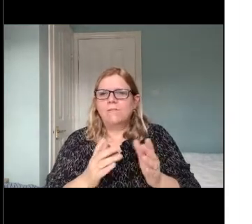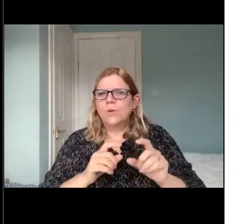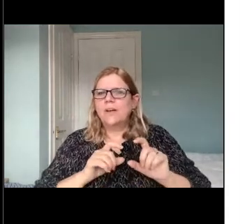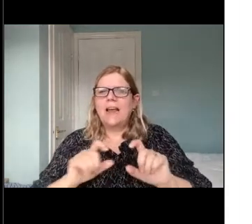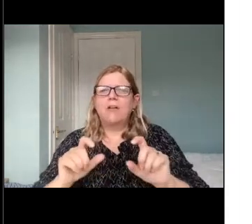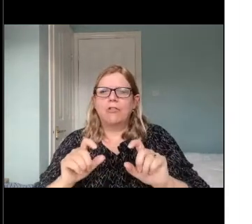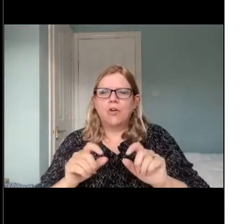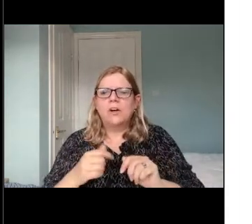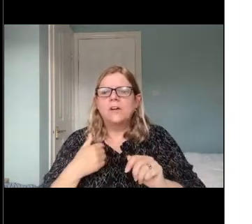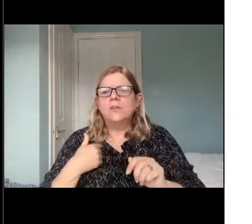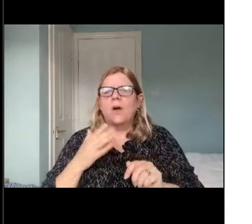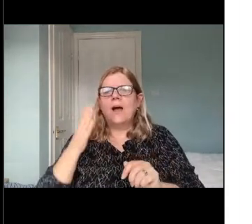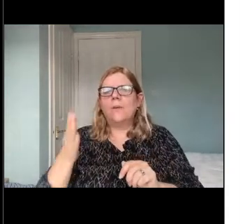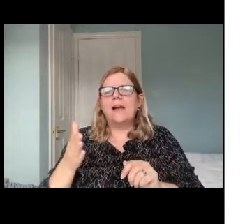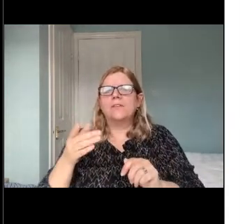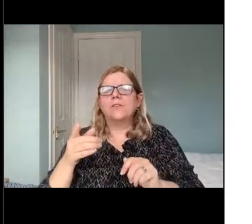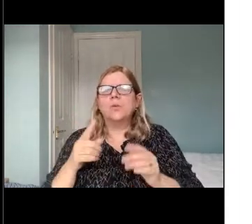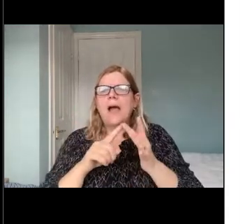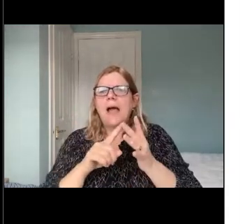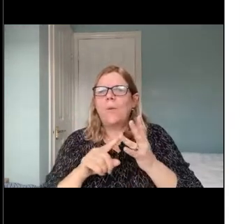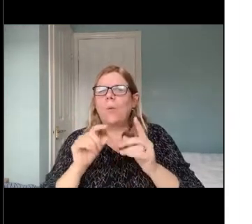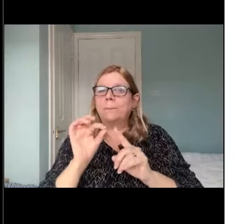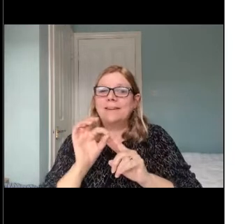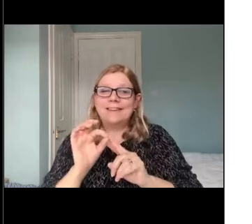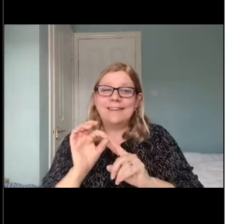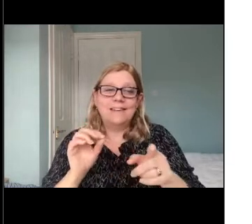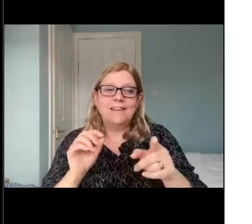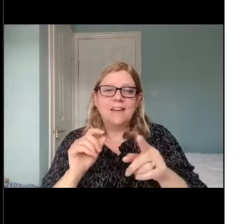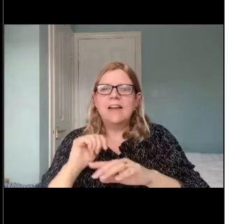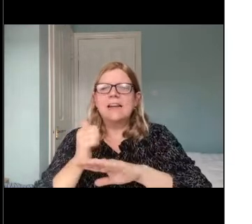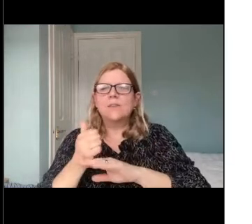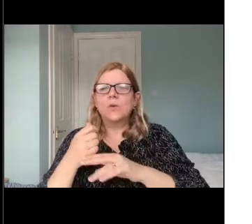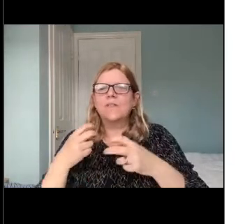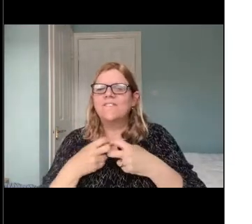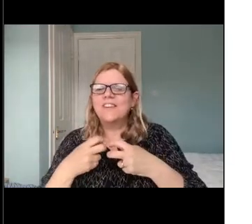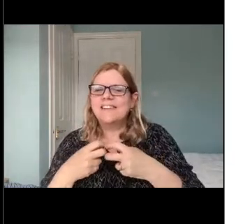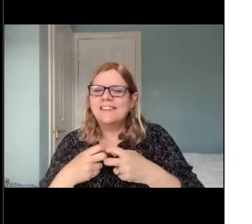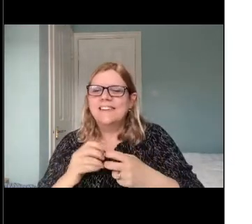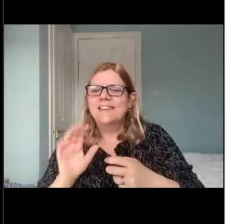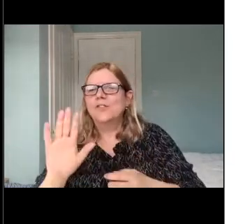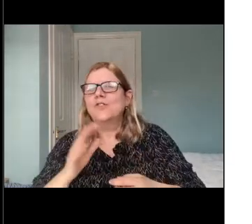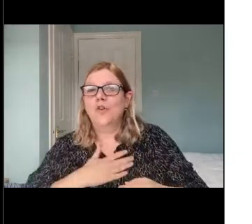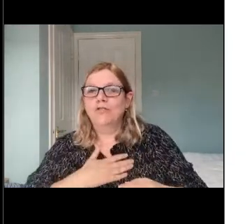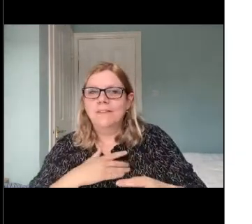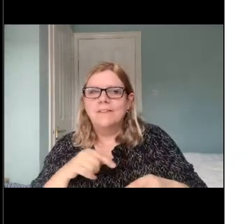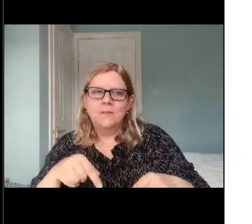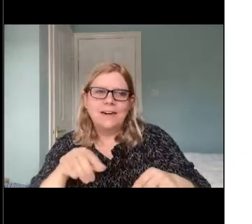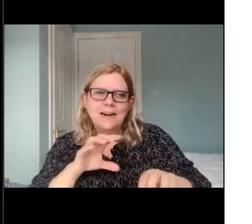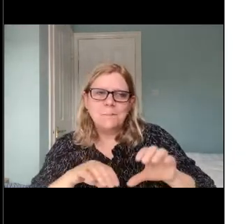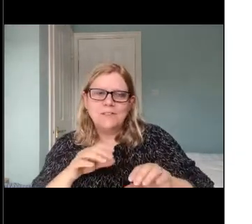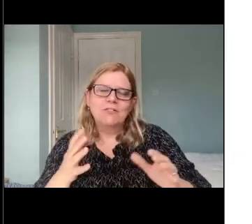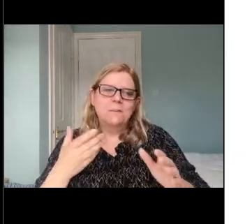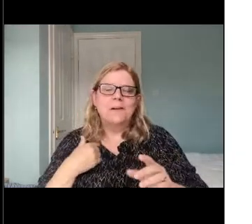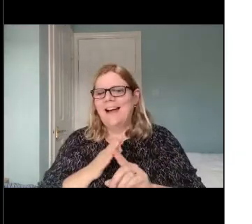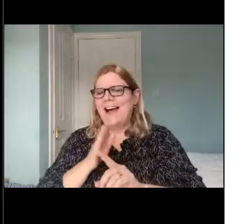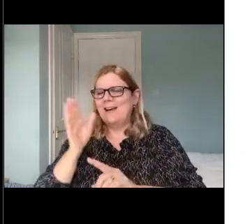just then, but we realized we needed to expand. So then we went to IOP and the Institute of